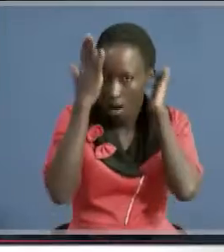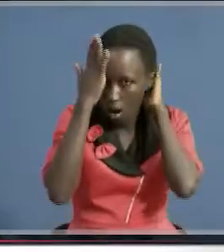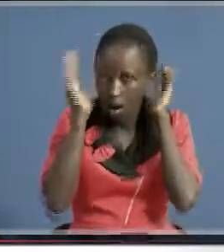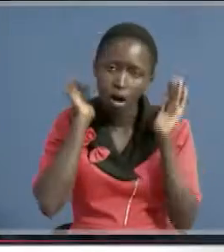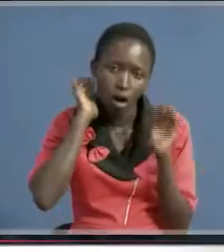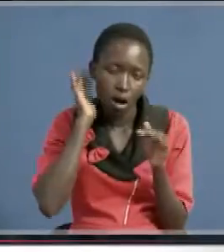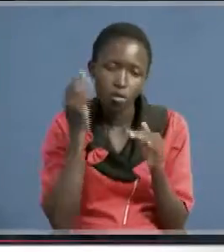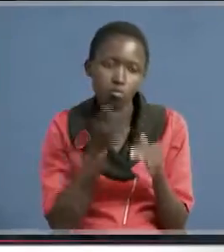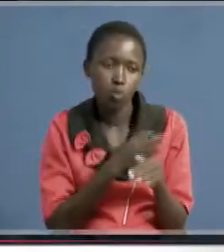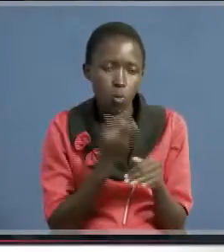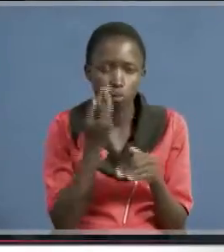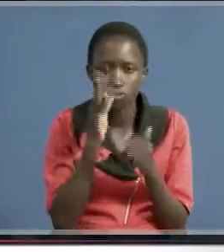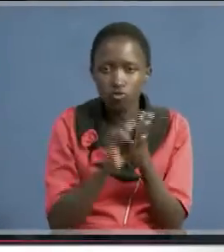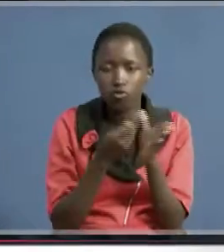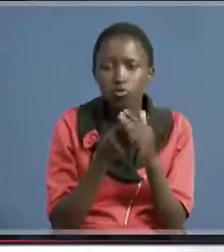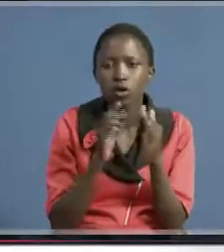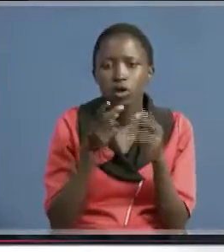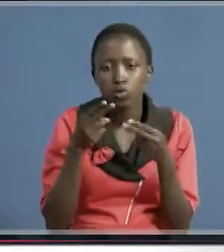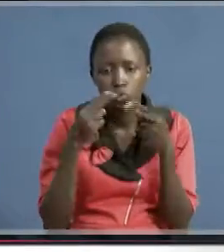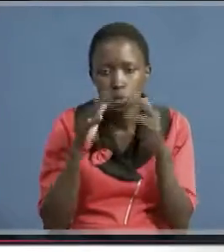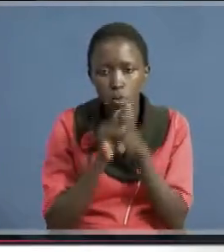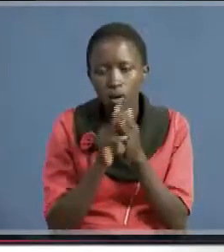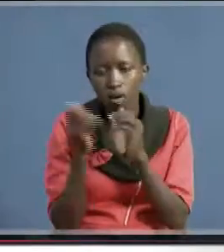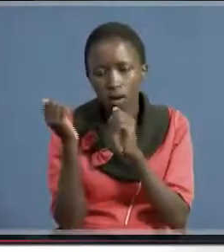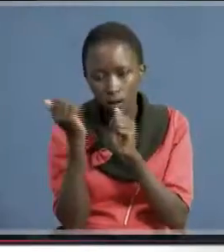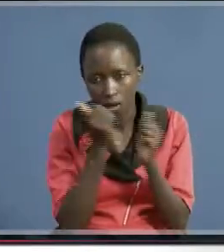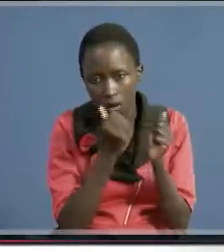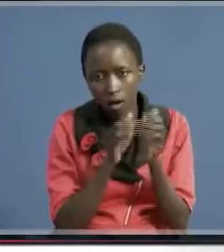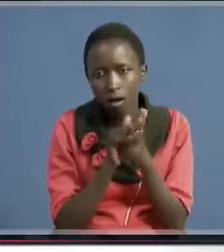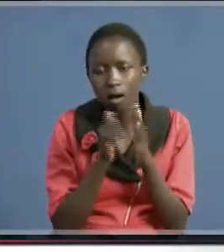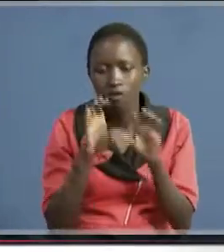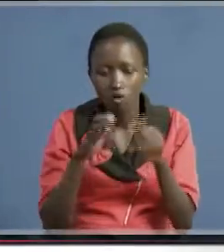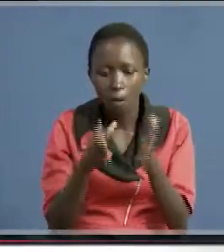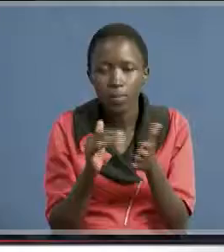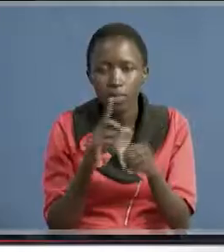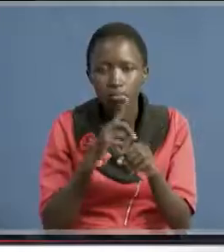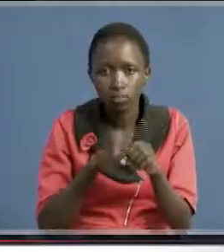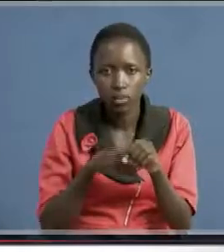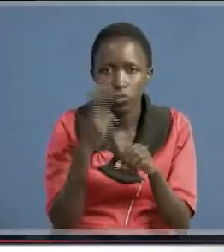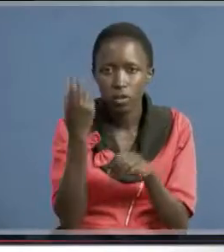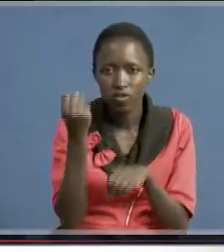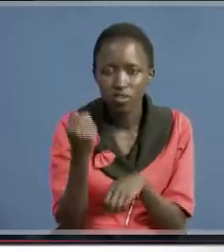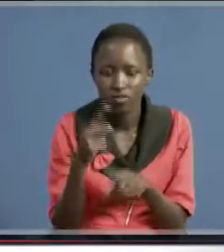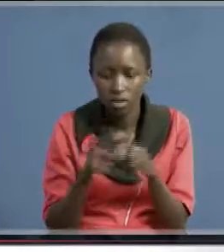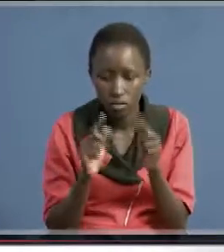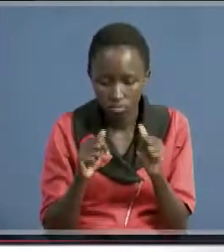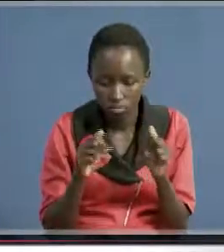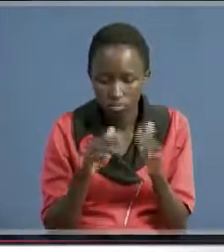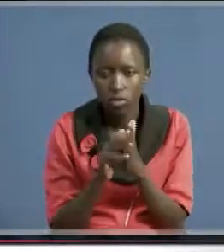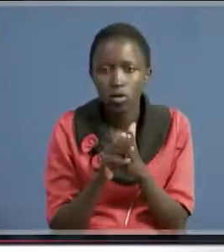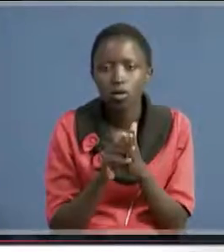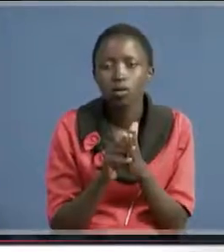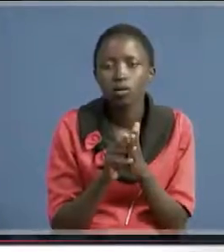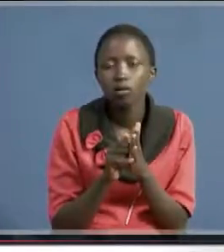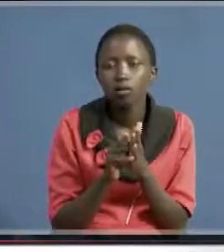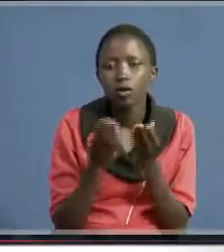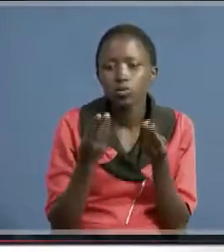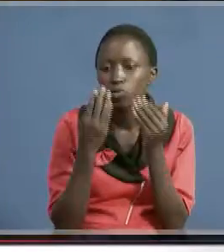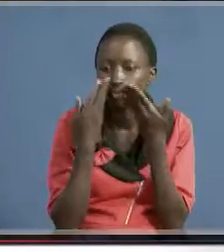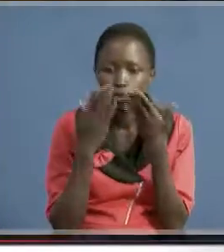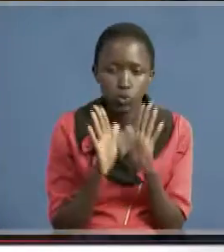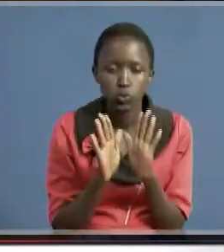outcry of the sugar farmers in the sugar belt that by Christmas this year, this matter should be